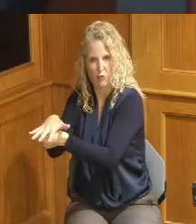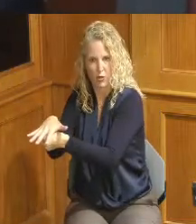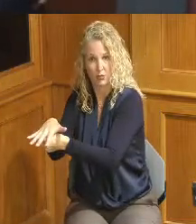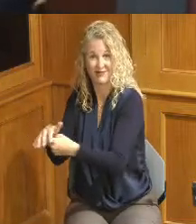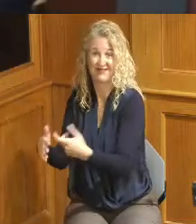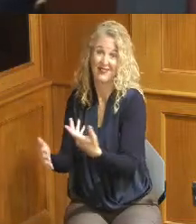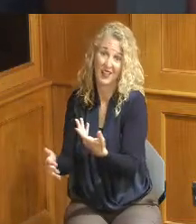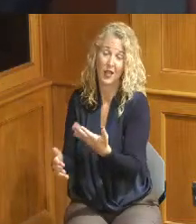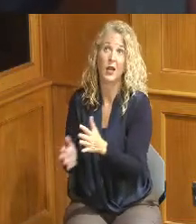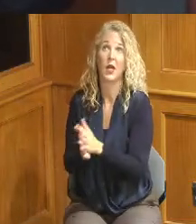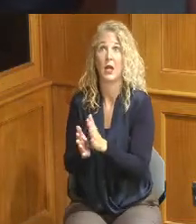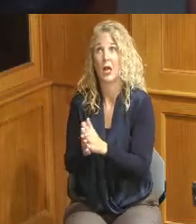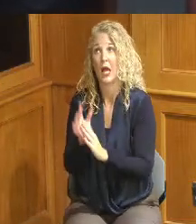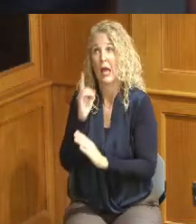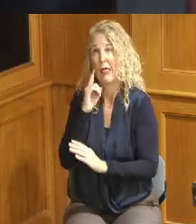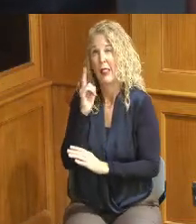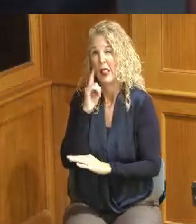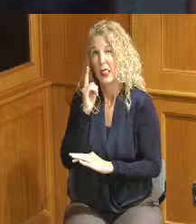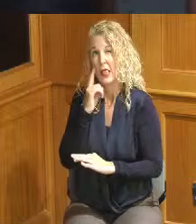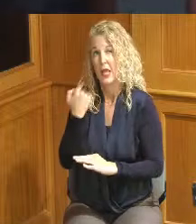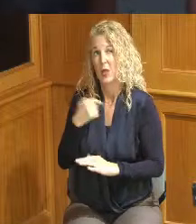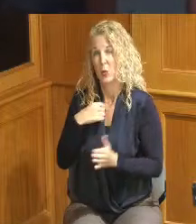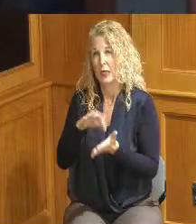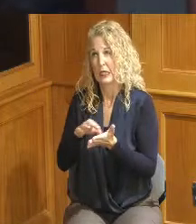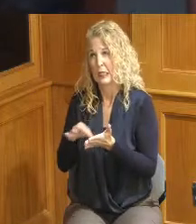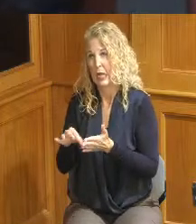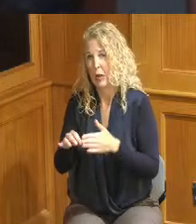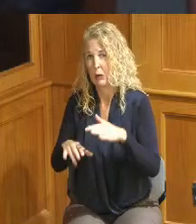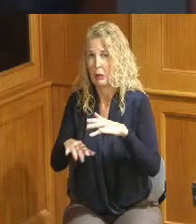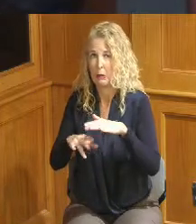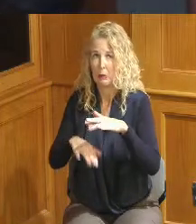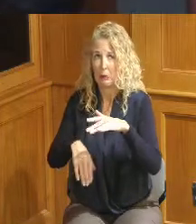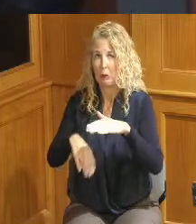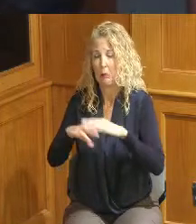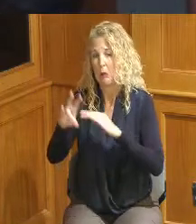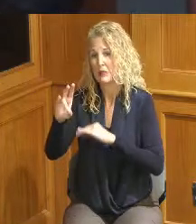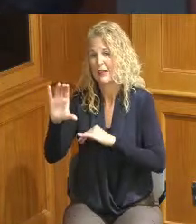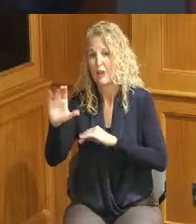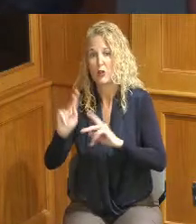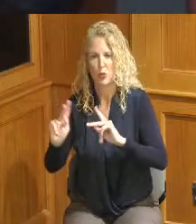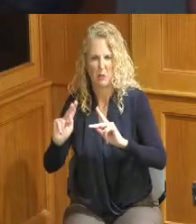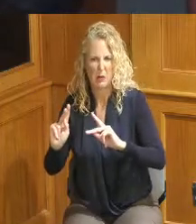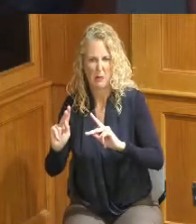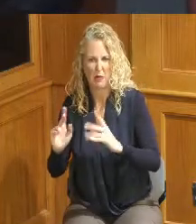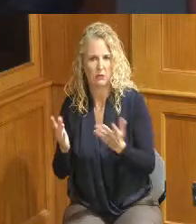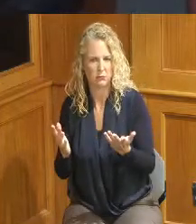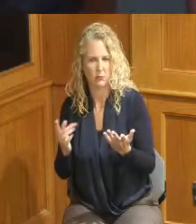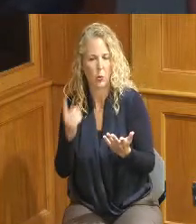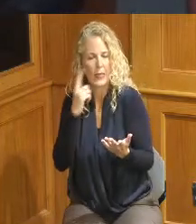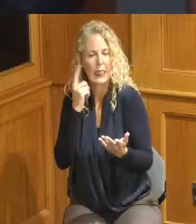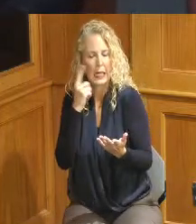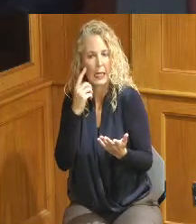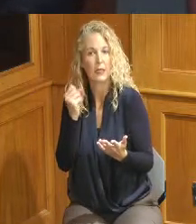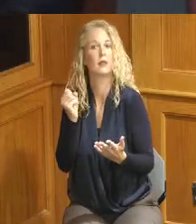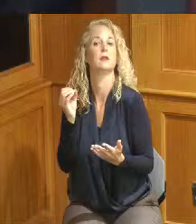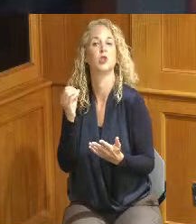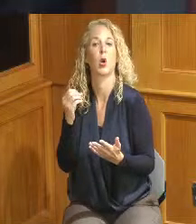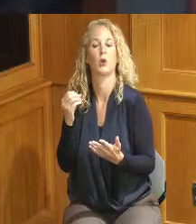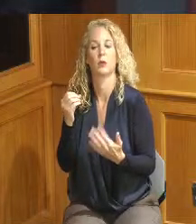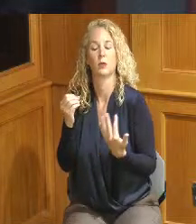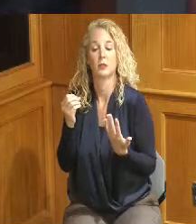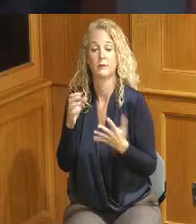and it could be up to 700 people that were in the immediate evacuation zone. So we can just use publicly available tools on population